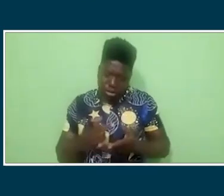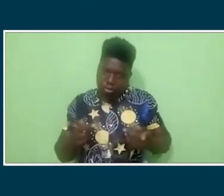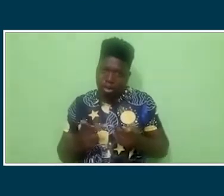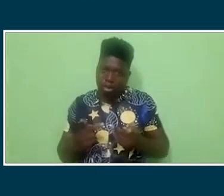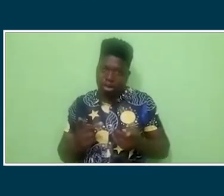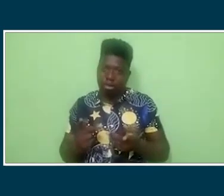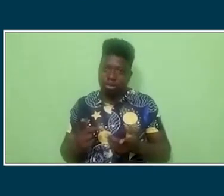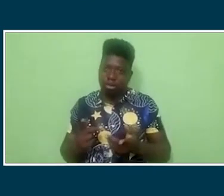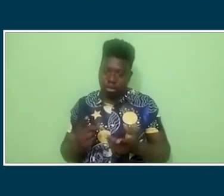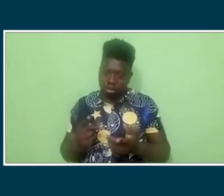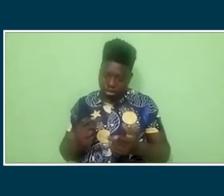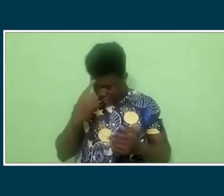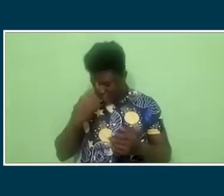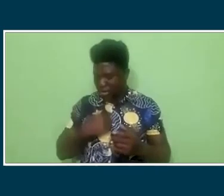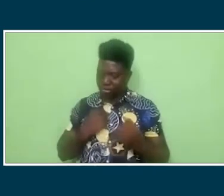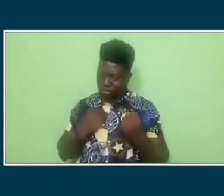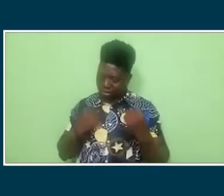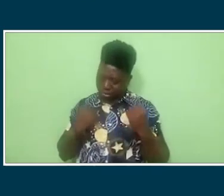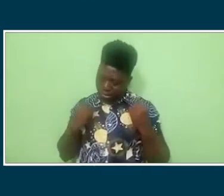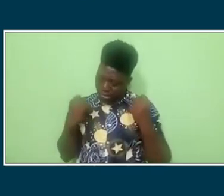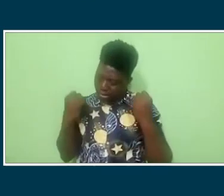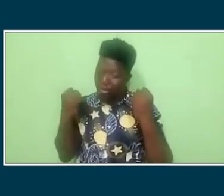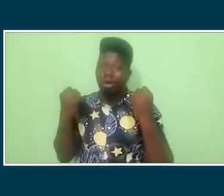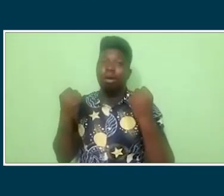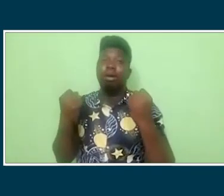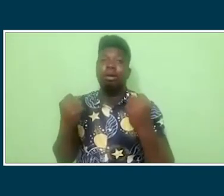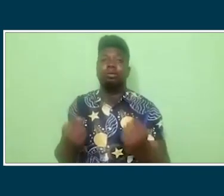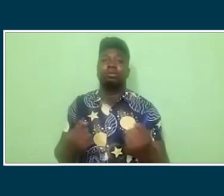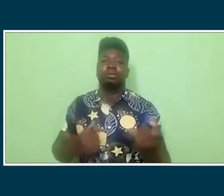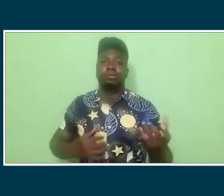sanctuary till I can carry on,